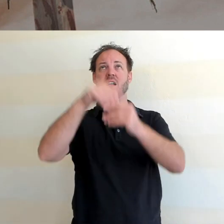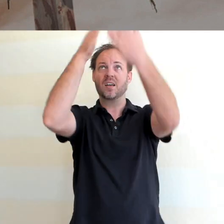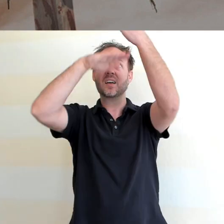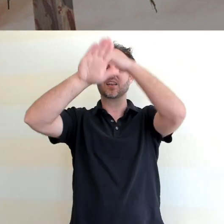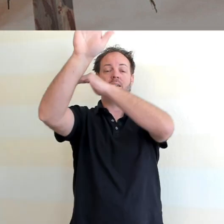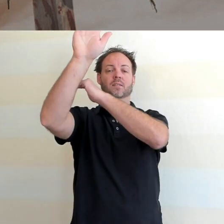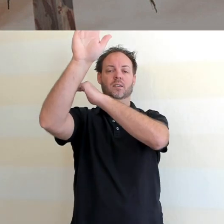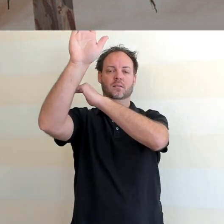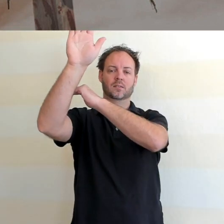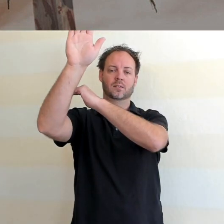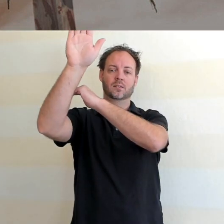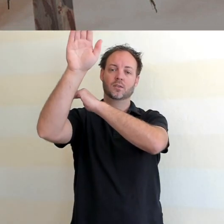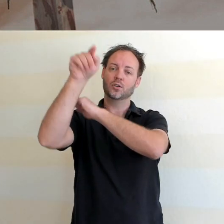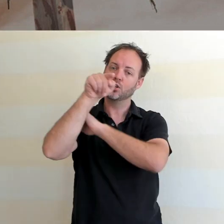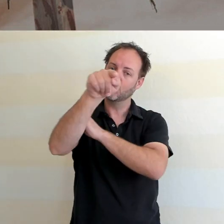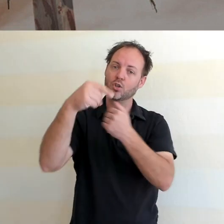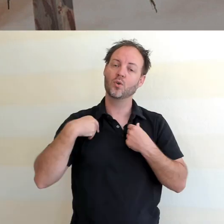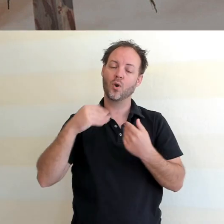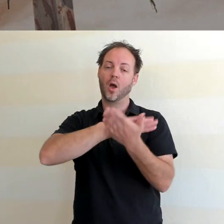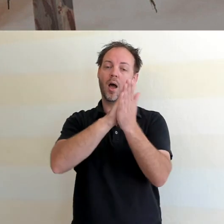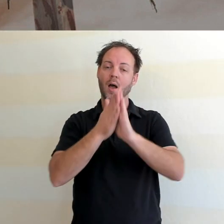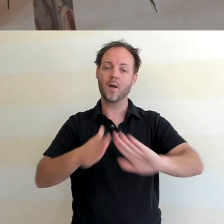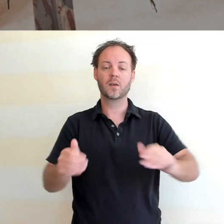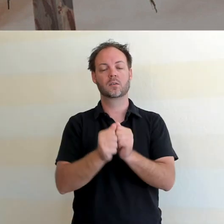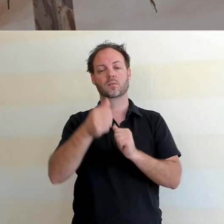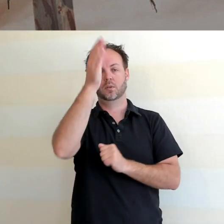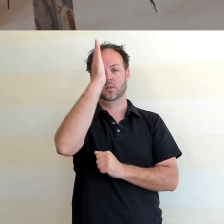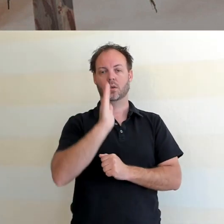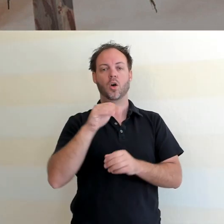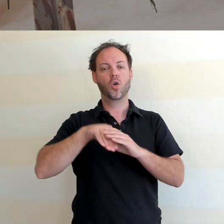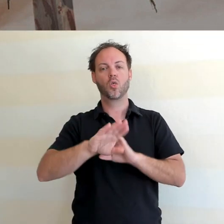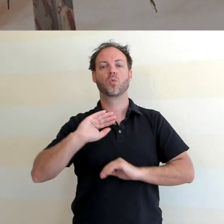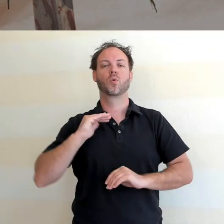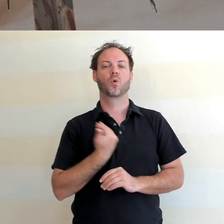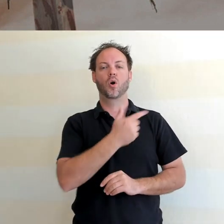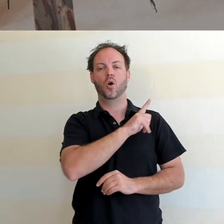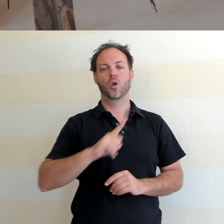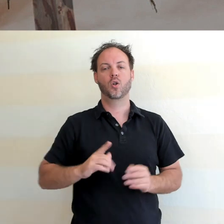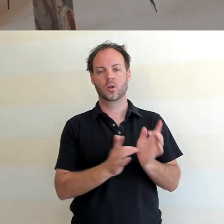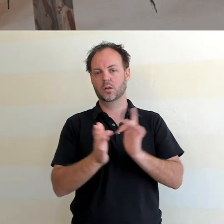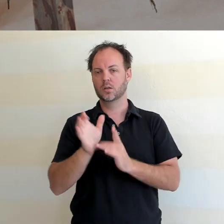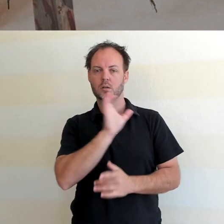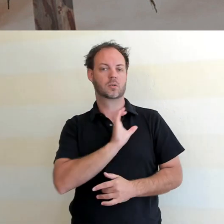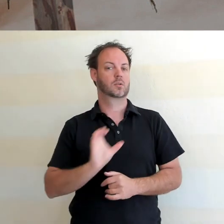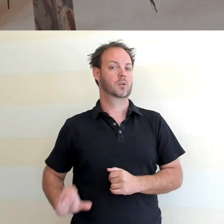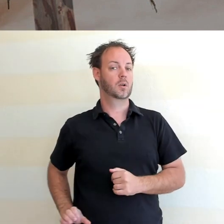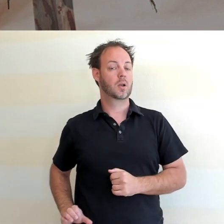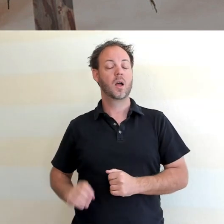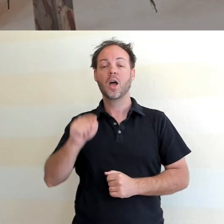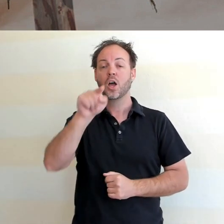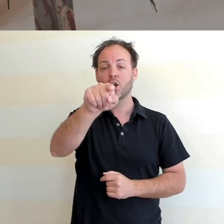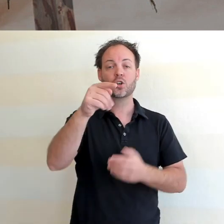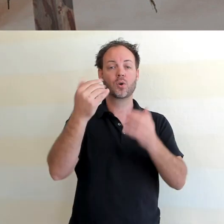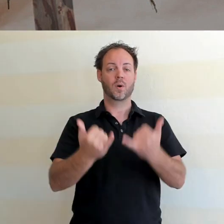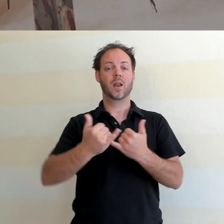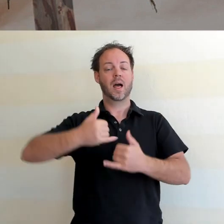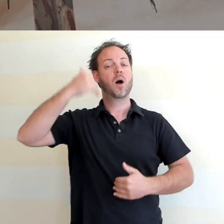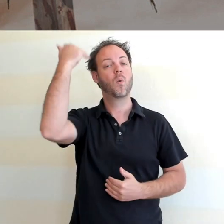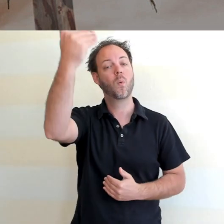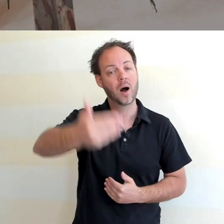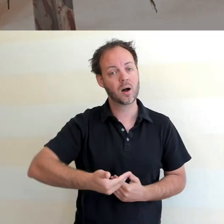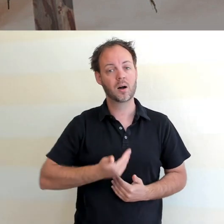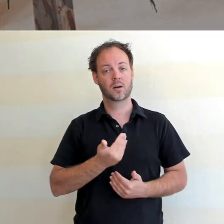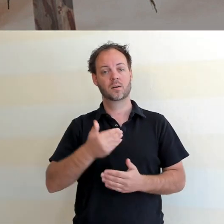heaven. You have peace with God through our Lord Jesus Christ. And you are now